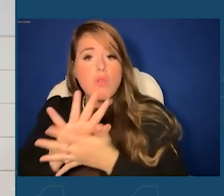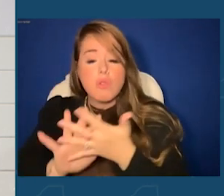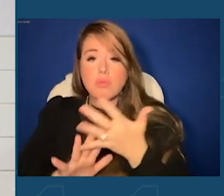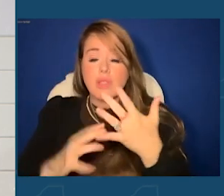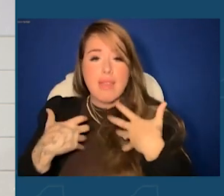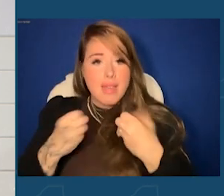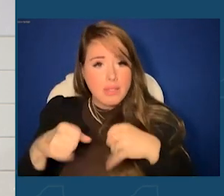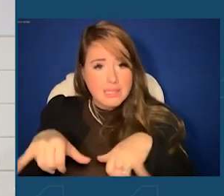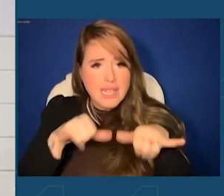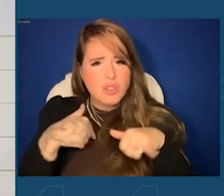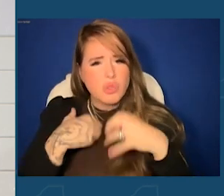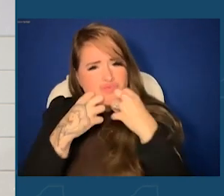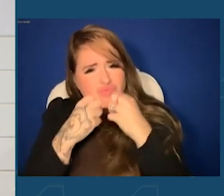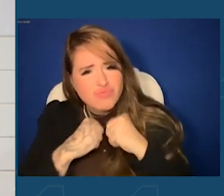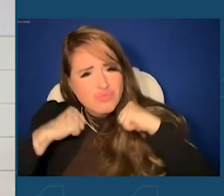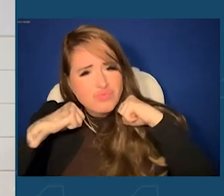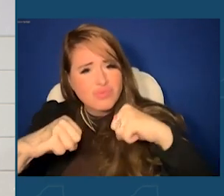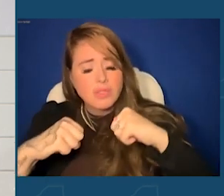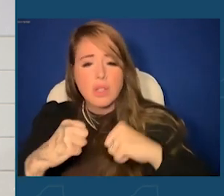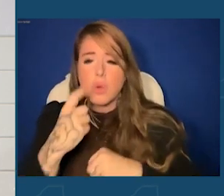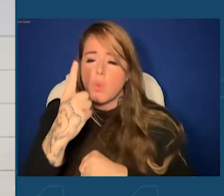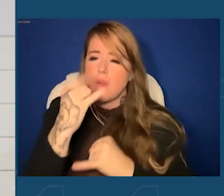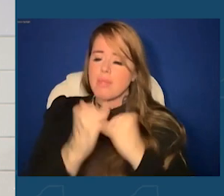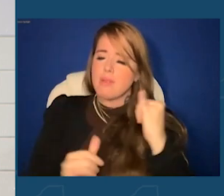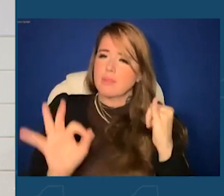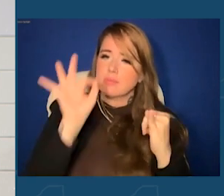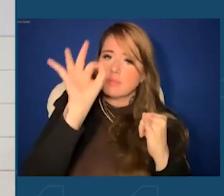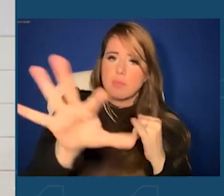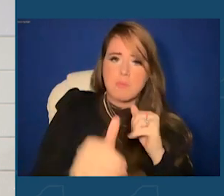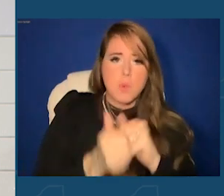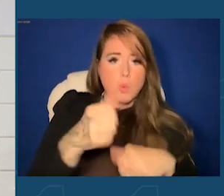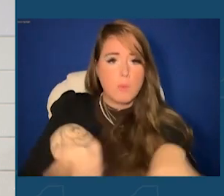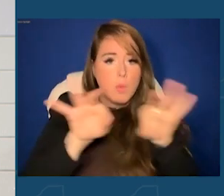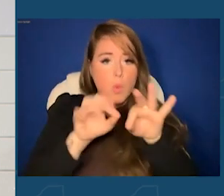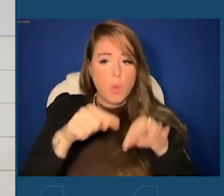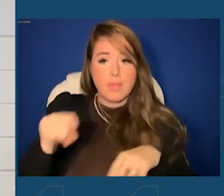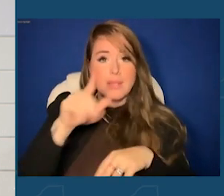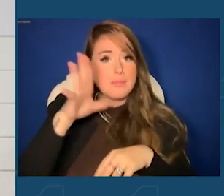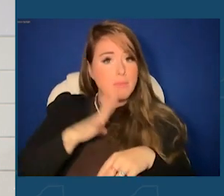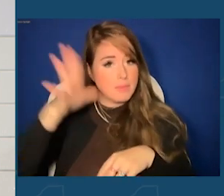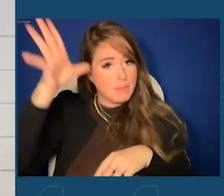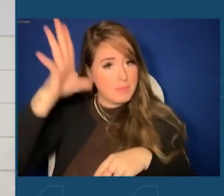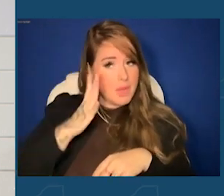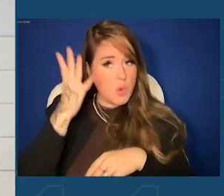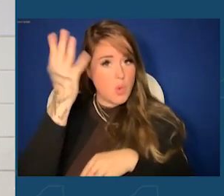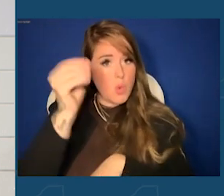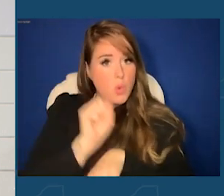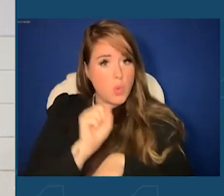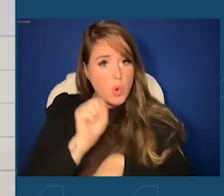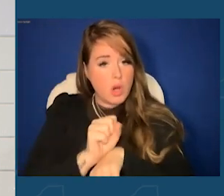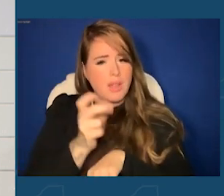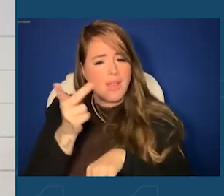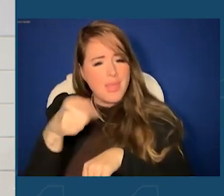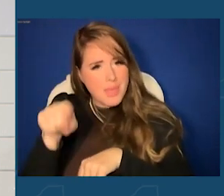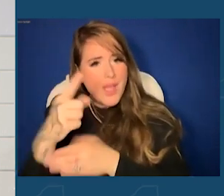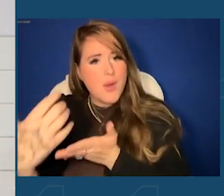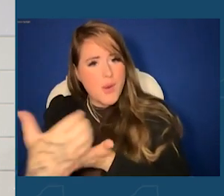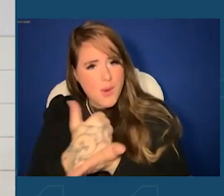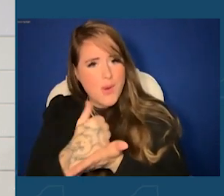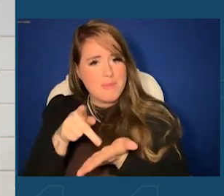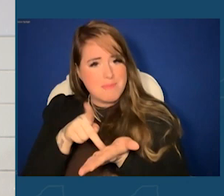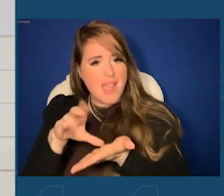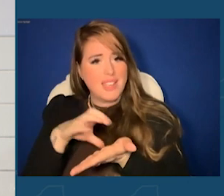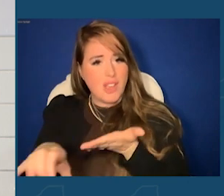last piece is this, and I think this is the most important. When these men and women go to work, they earn that paycheck, they pay